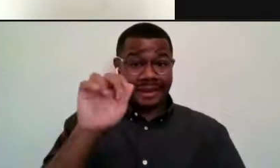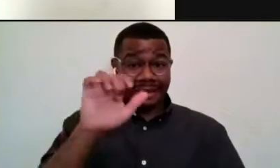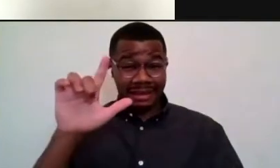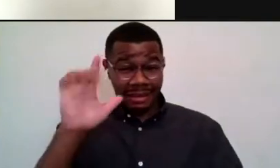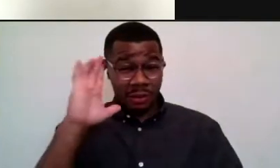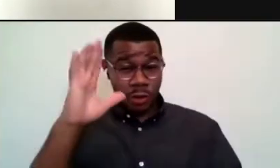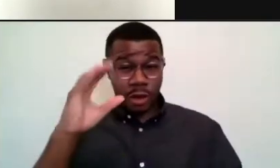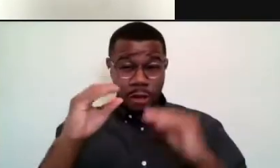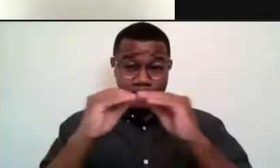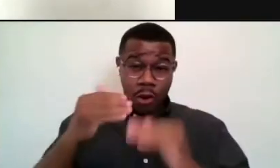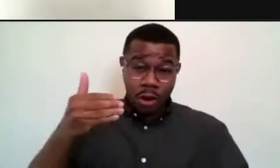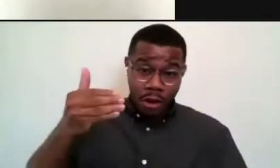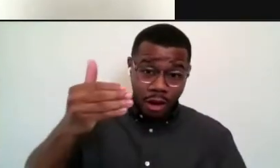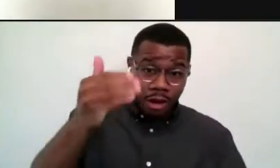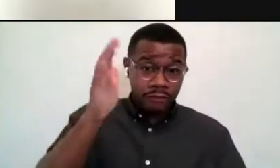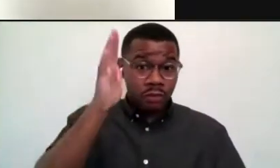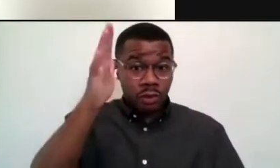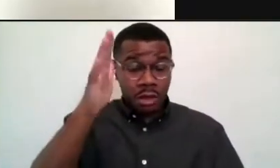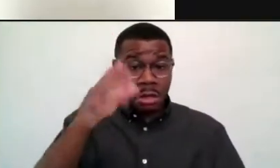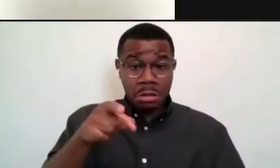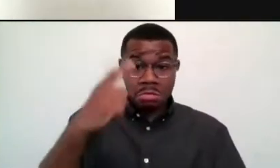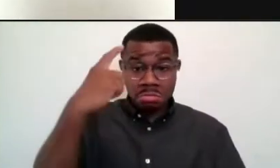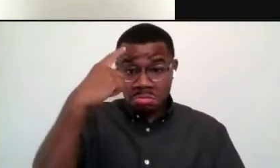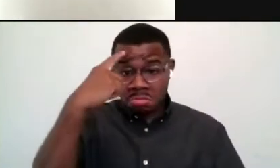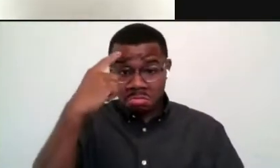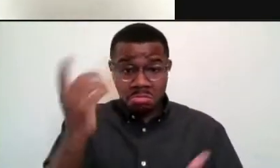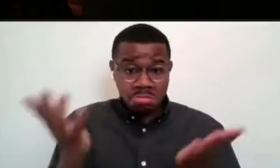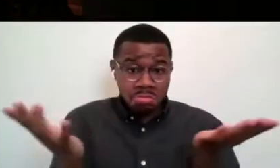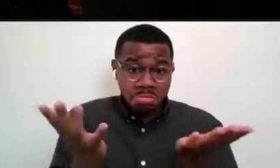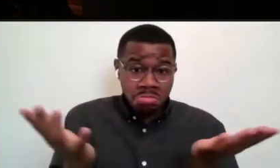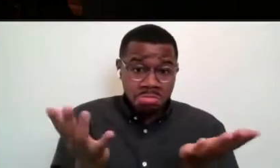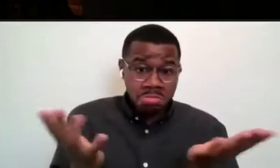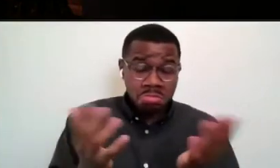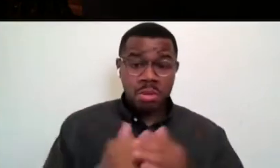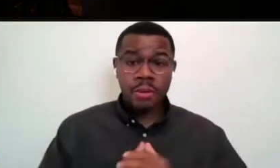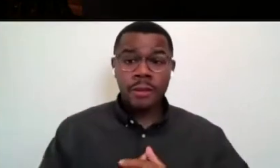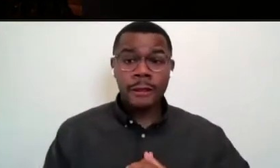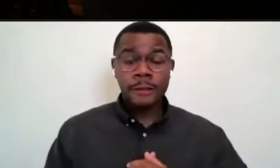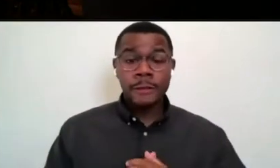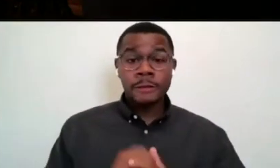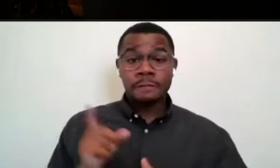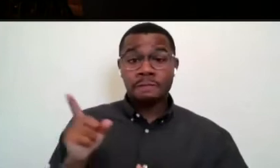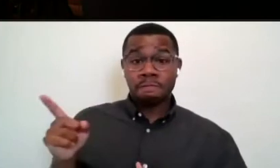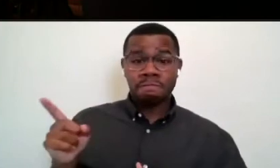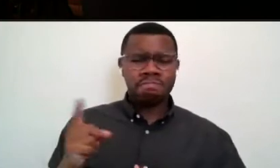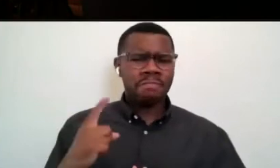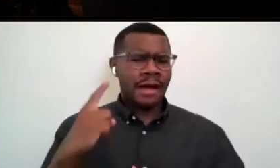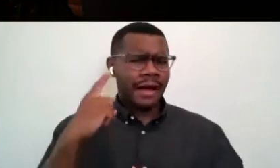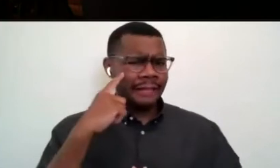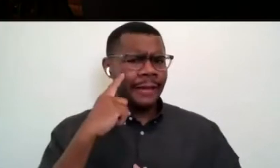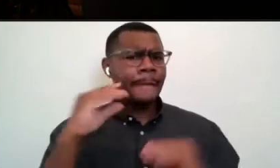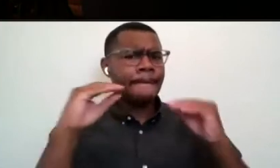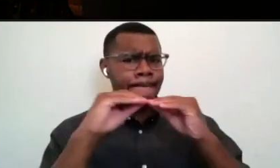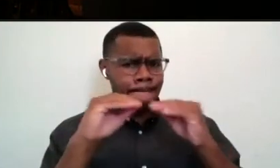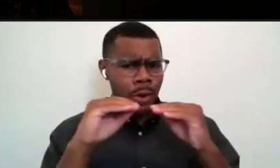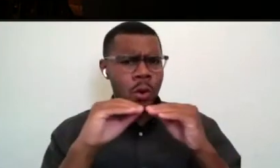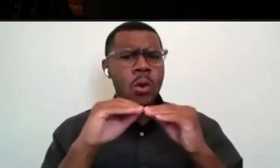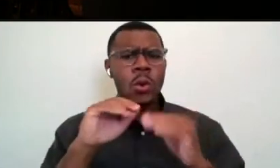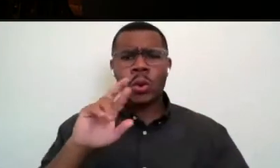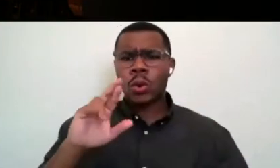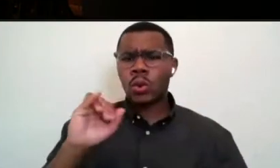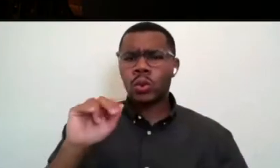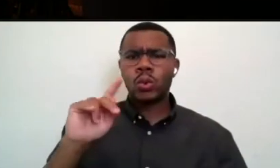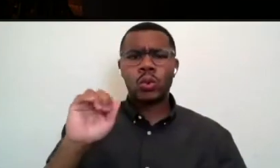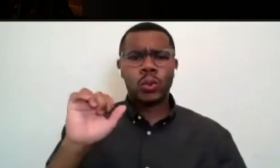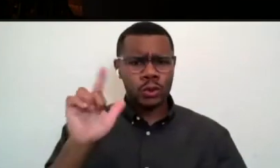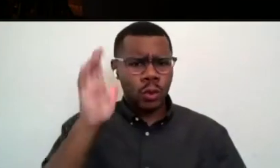that in the field happening at all? I think that more rituals are coming because it can be more